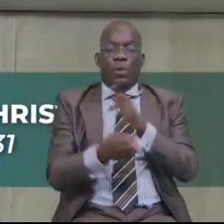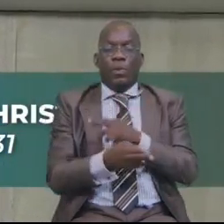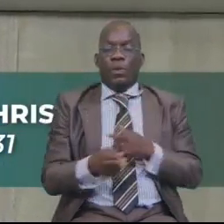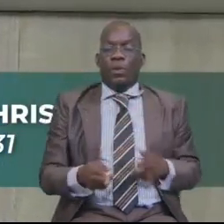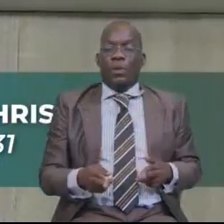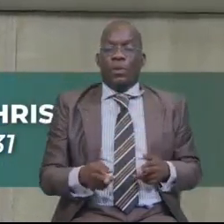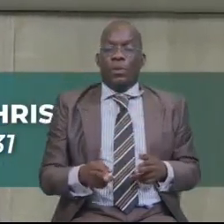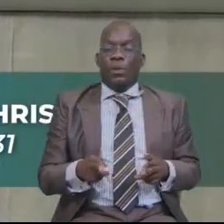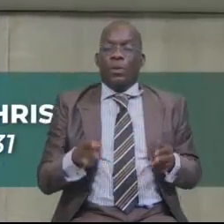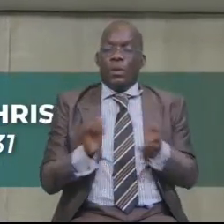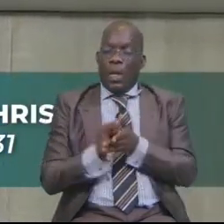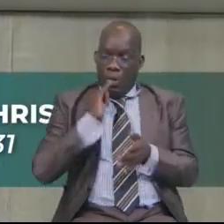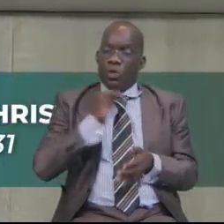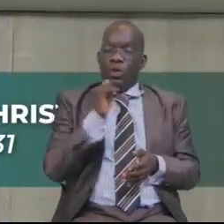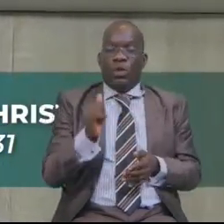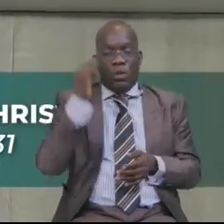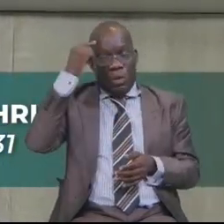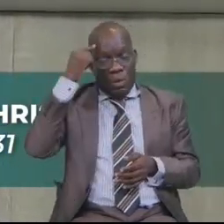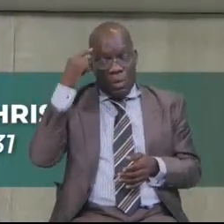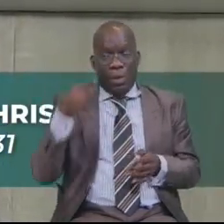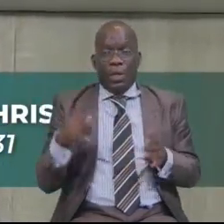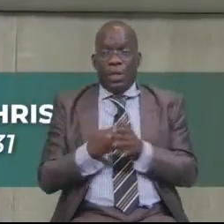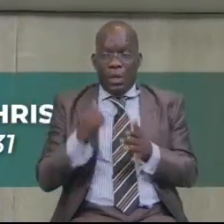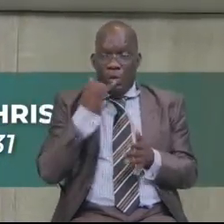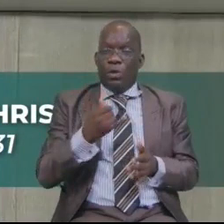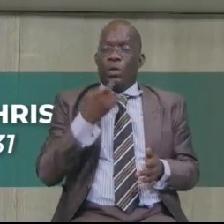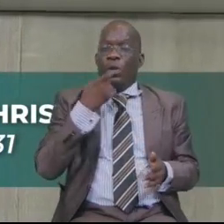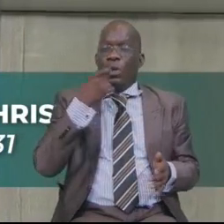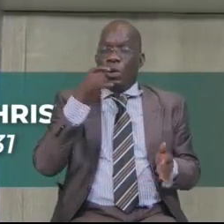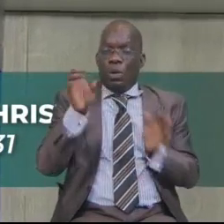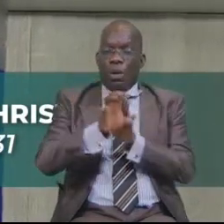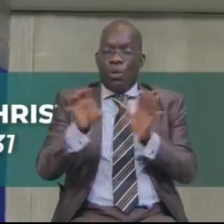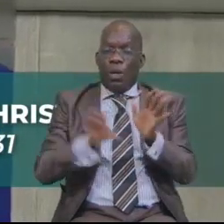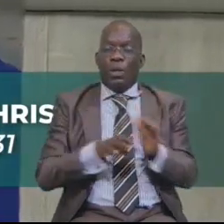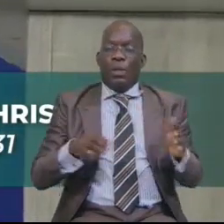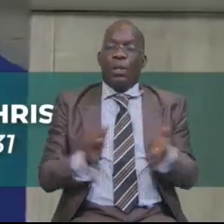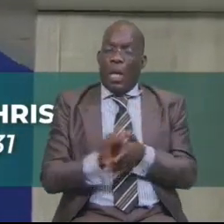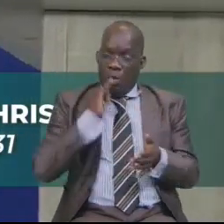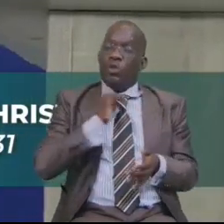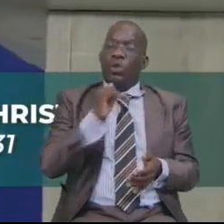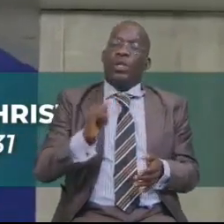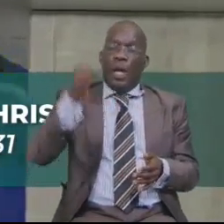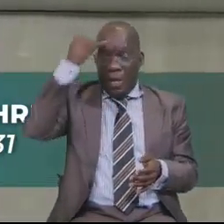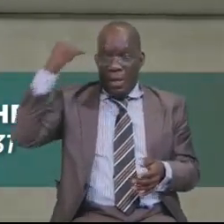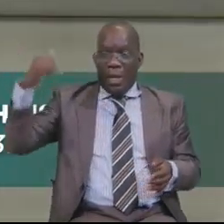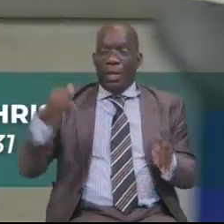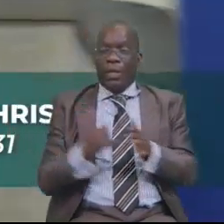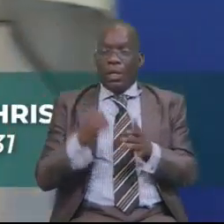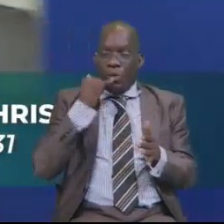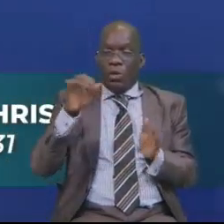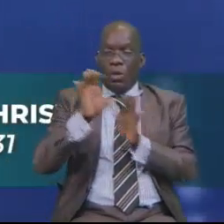a suggestion, it's a command. That's not an opinion, it's a command. That's not